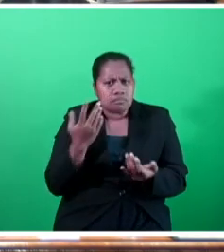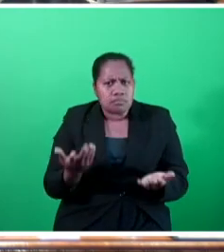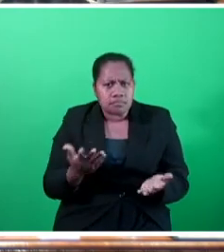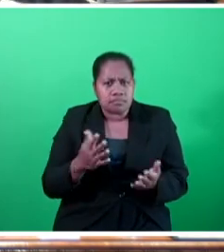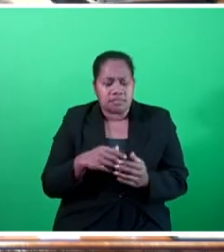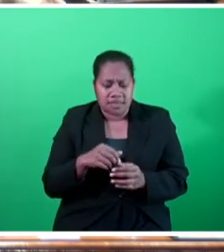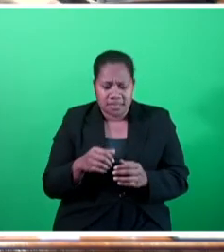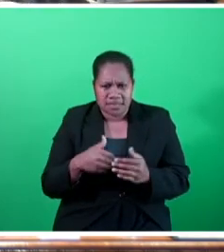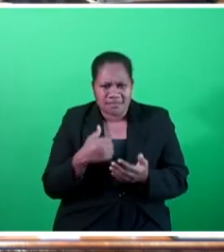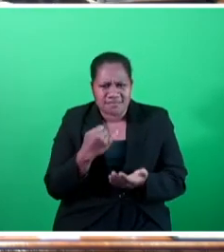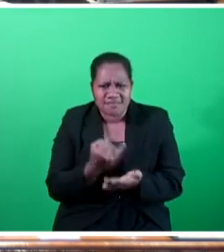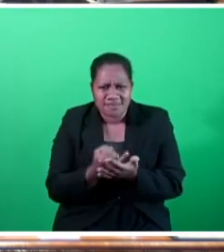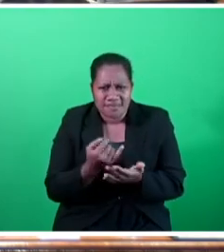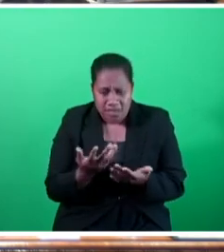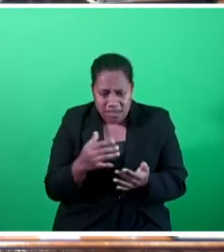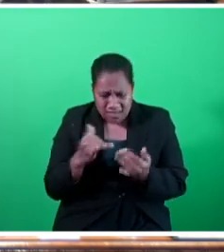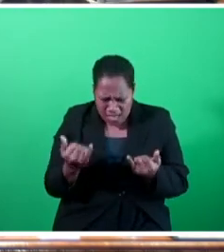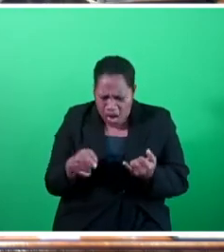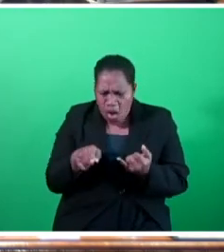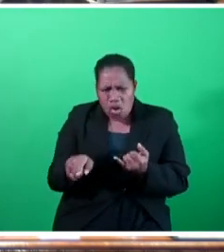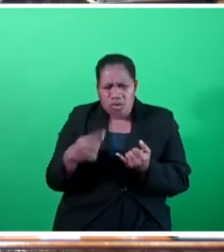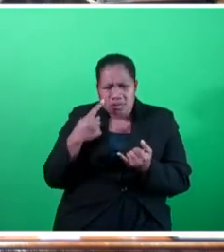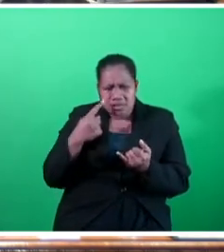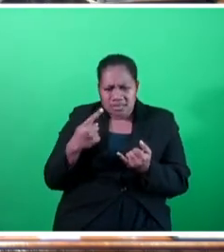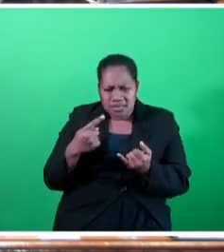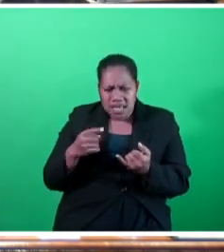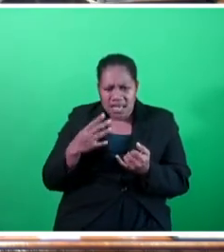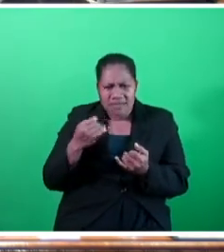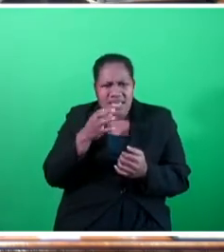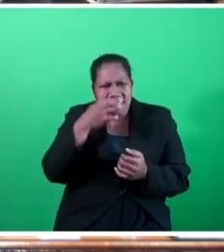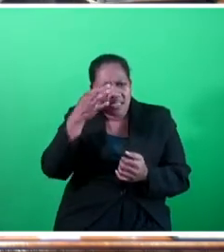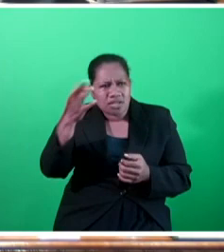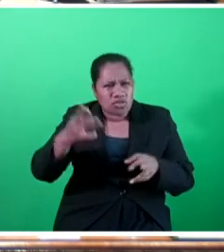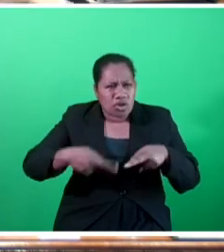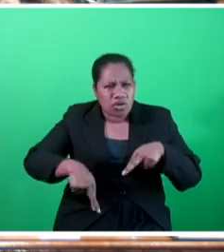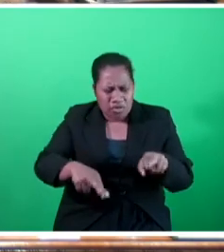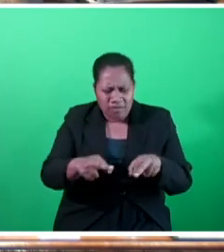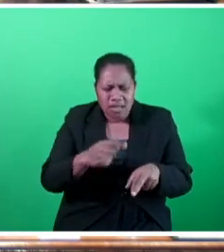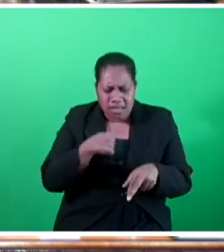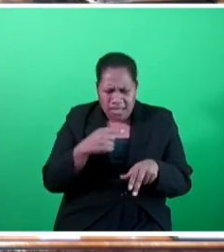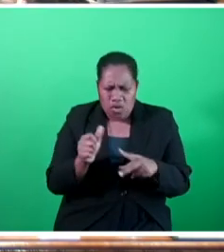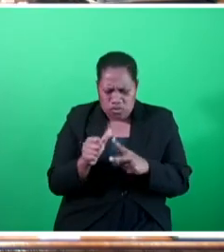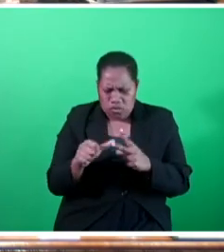matter at the moment is Singatoka River. I also come from Singatoka. I do know a little bit about Singatoka River.